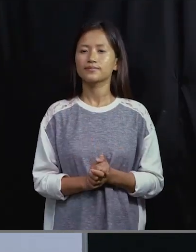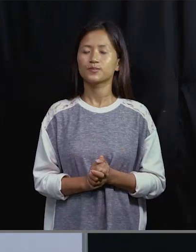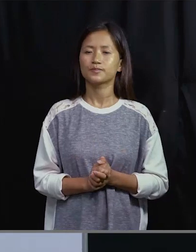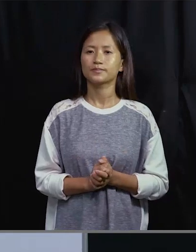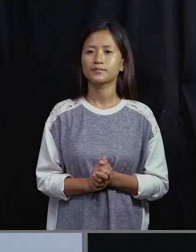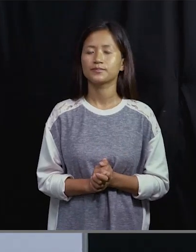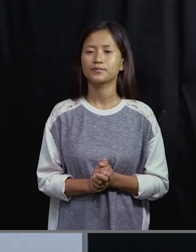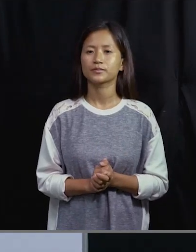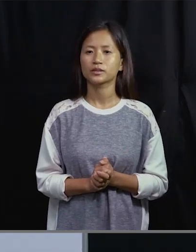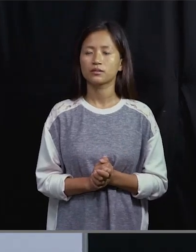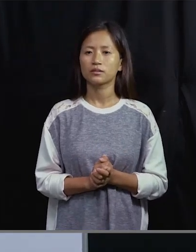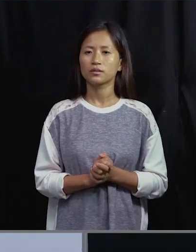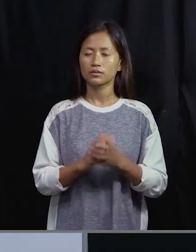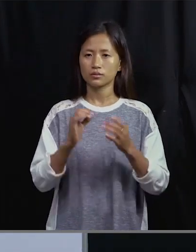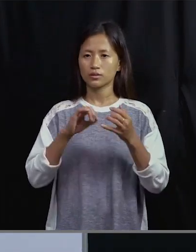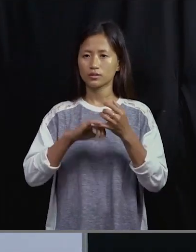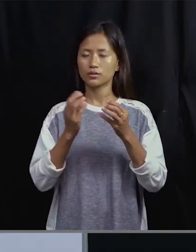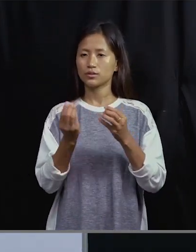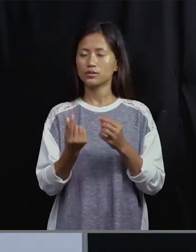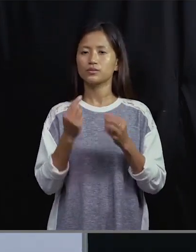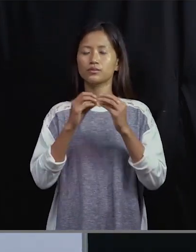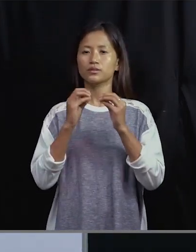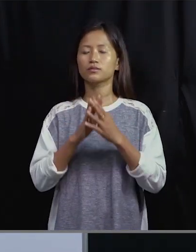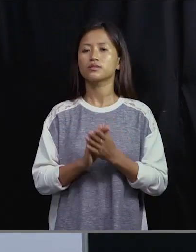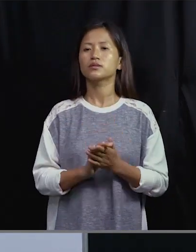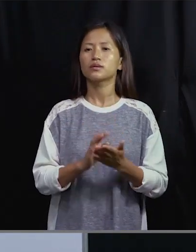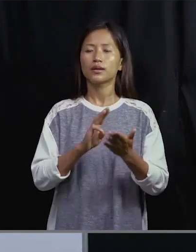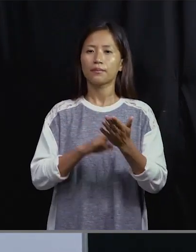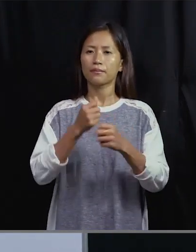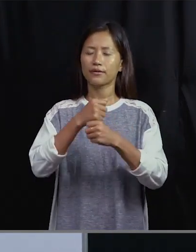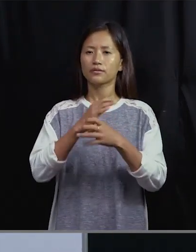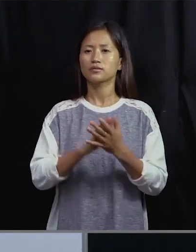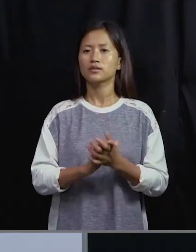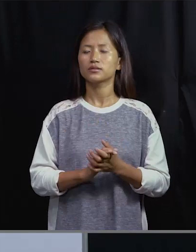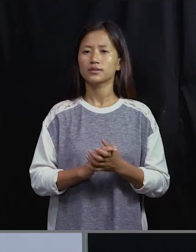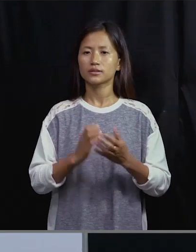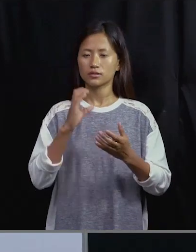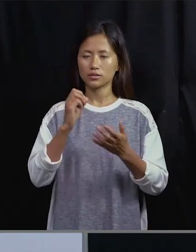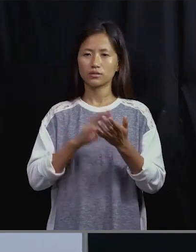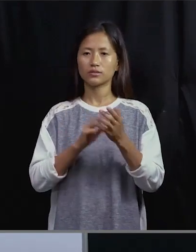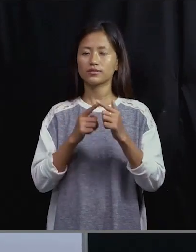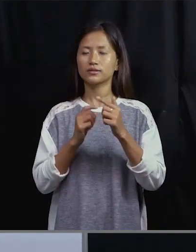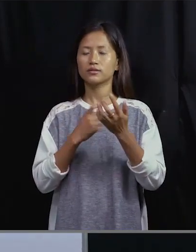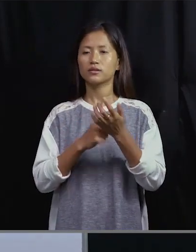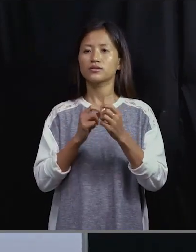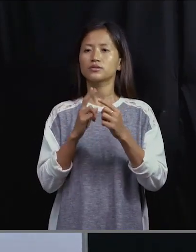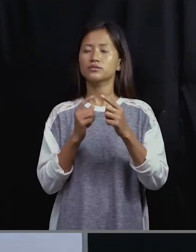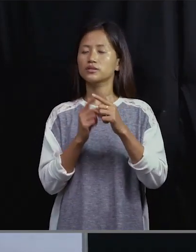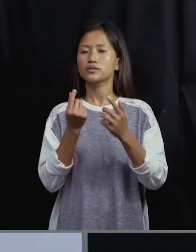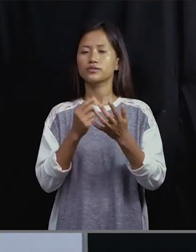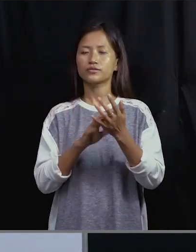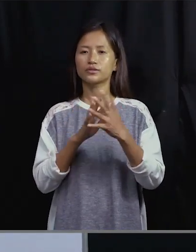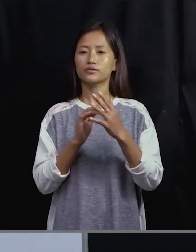again sub industries. Okay, that is manufacturing industry and constructive industry. Now, coming to